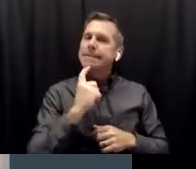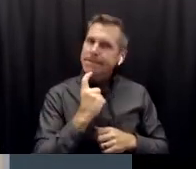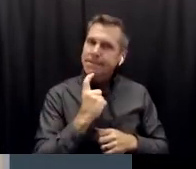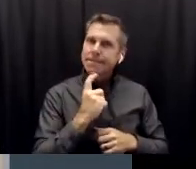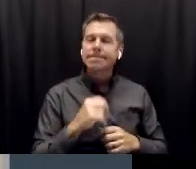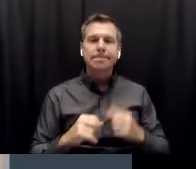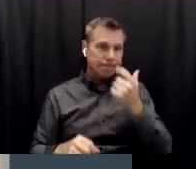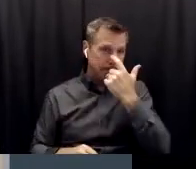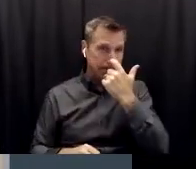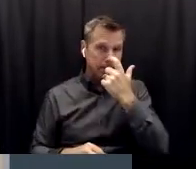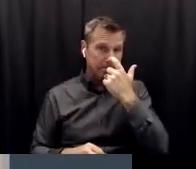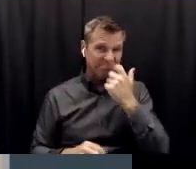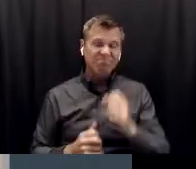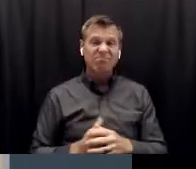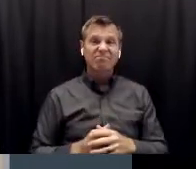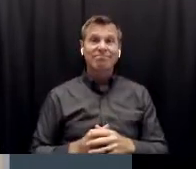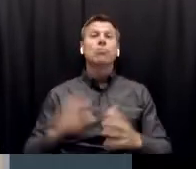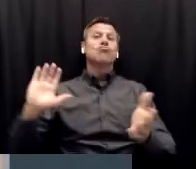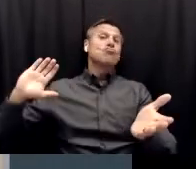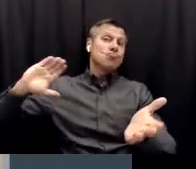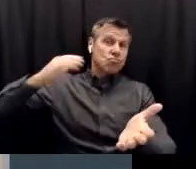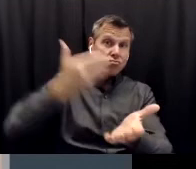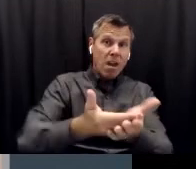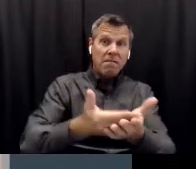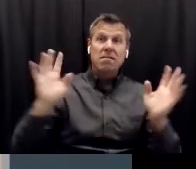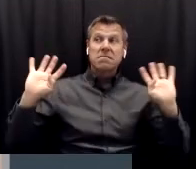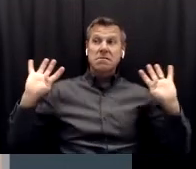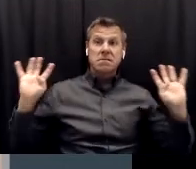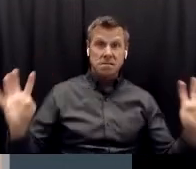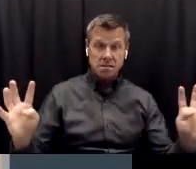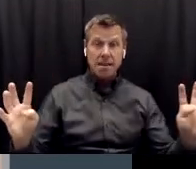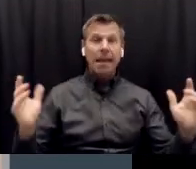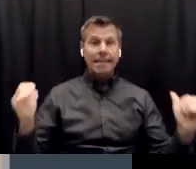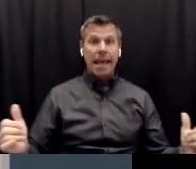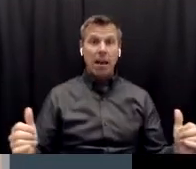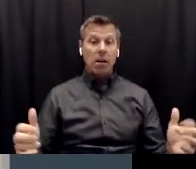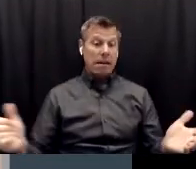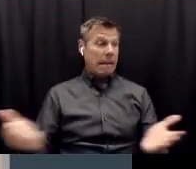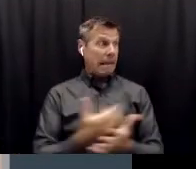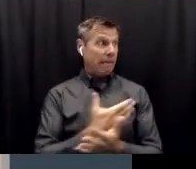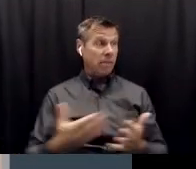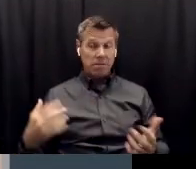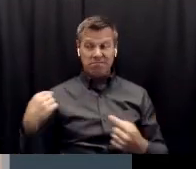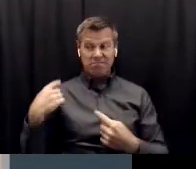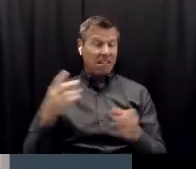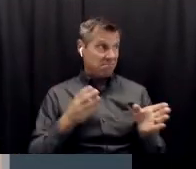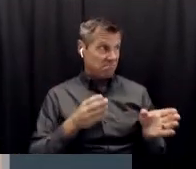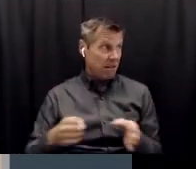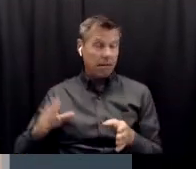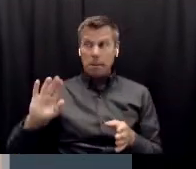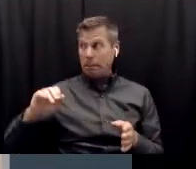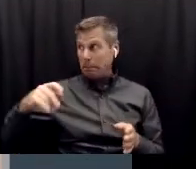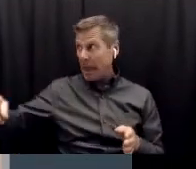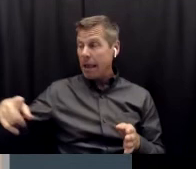Once we get on site, we really do need to make sure that we take the time to validate our mission plan. Did we